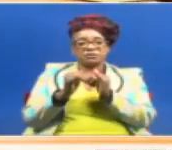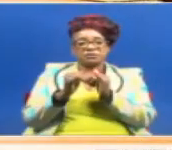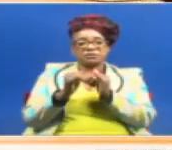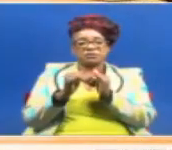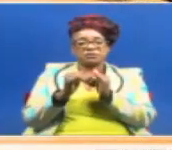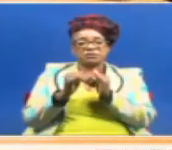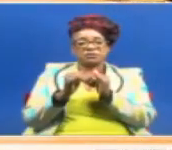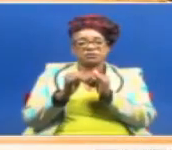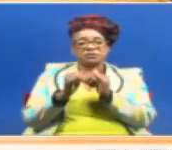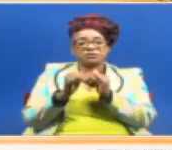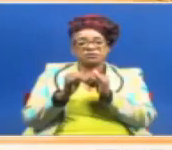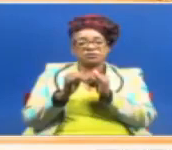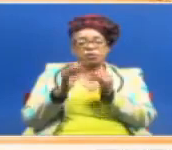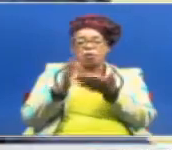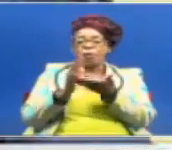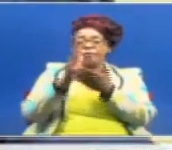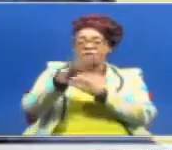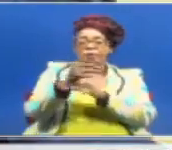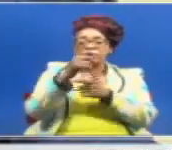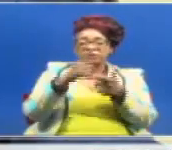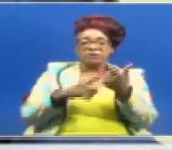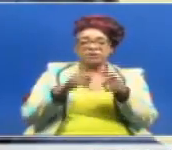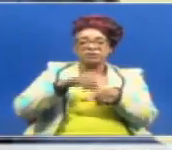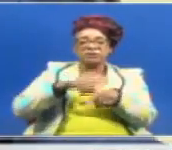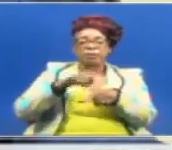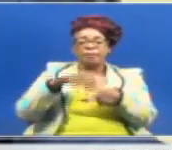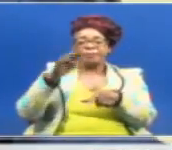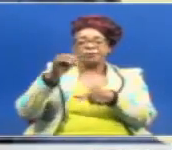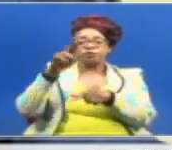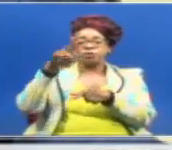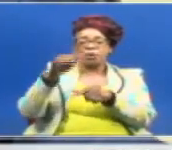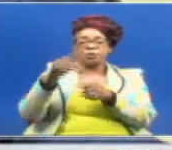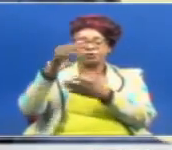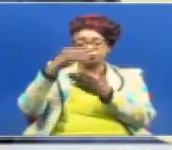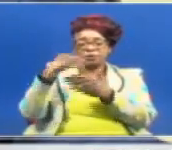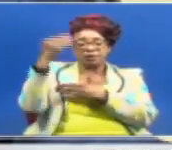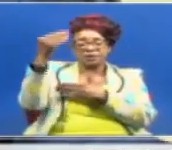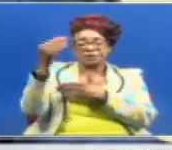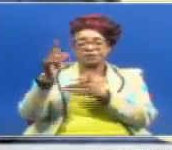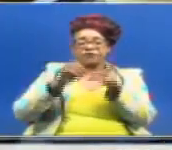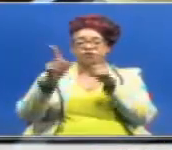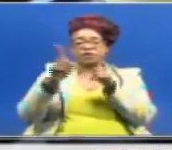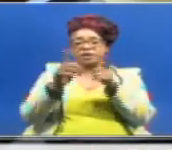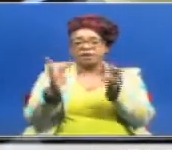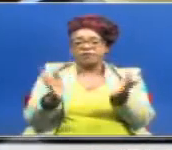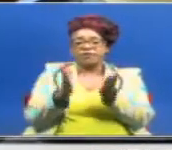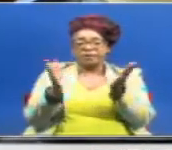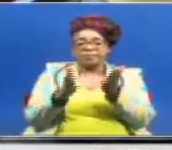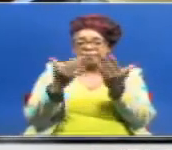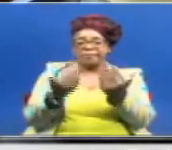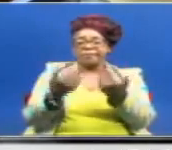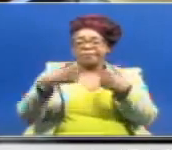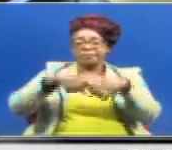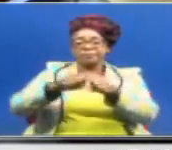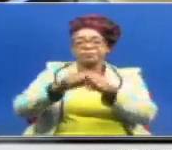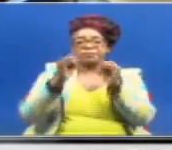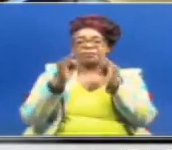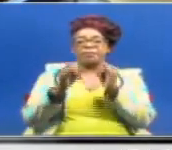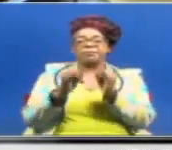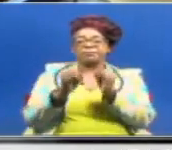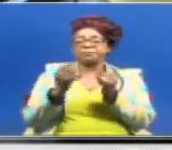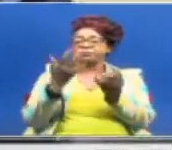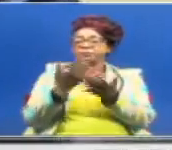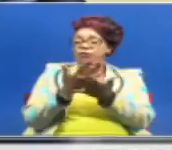Just over a year after Alfred Mutua was sworn in as the Foreign Affairs CS, he officially took over a new docket after